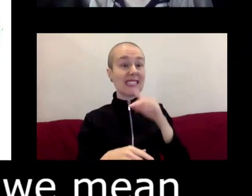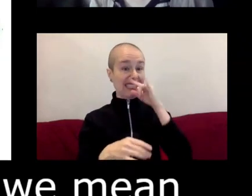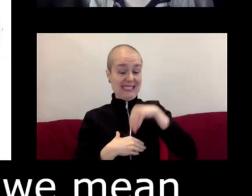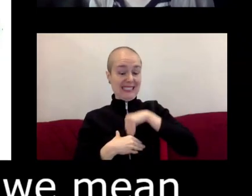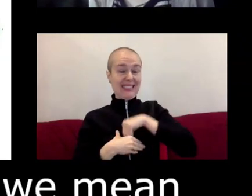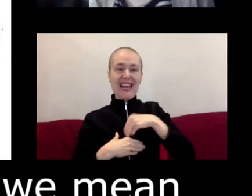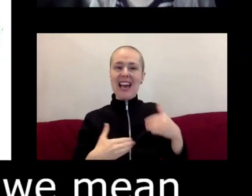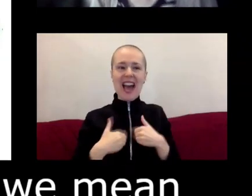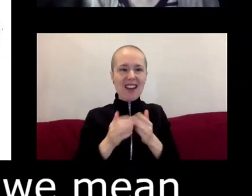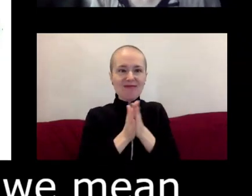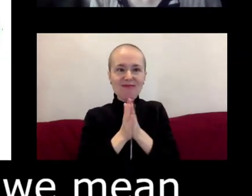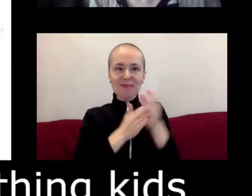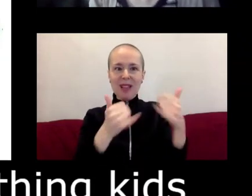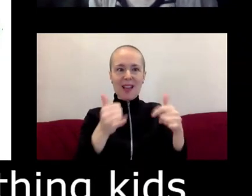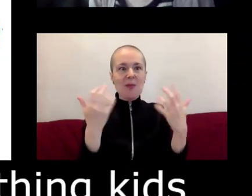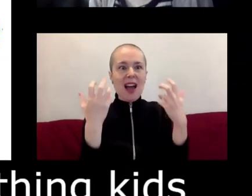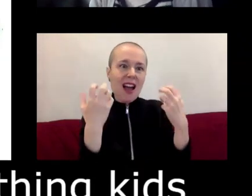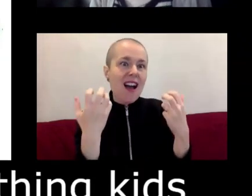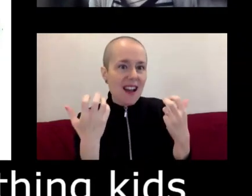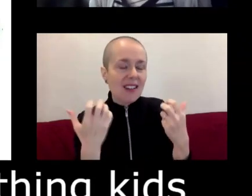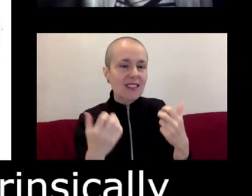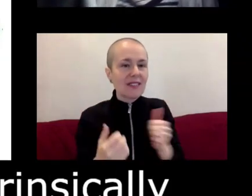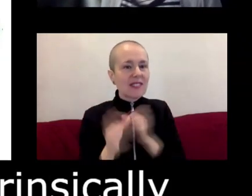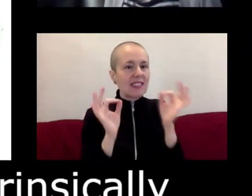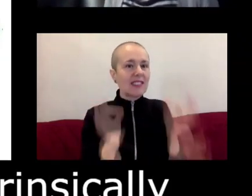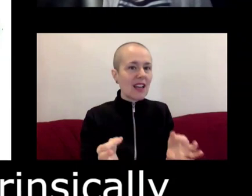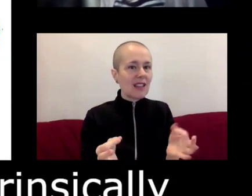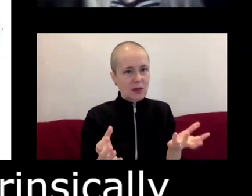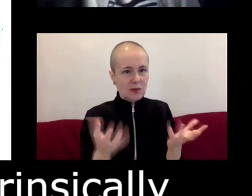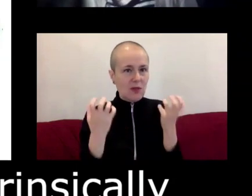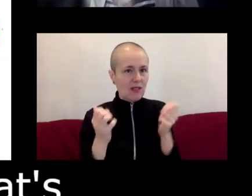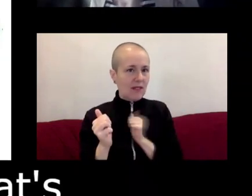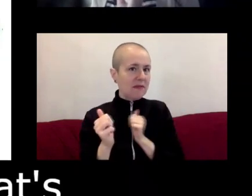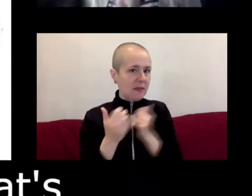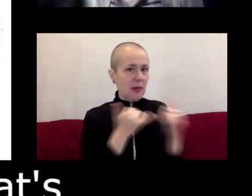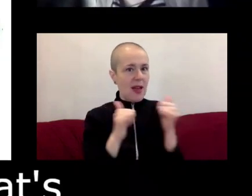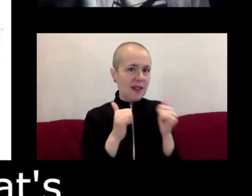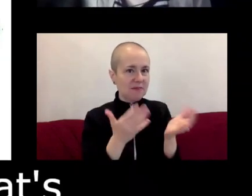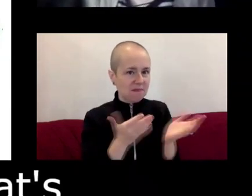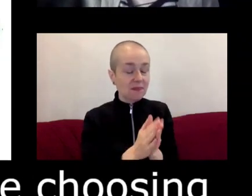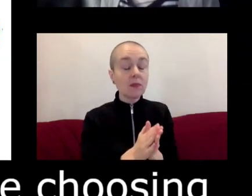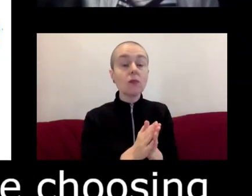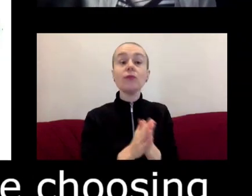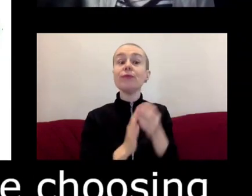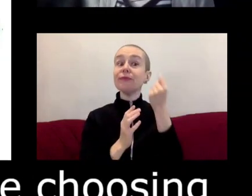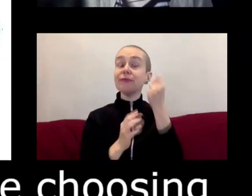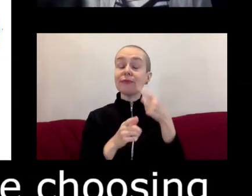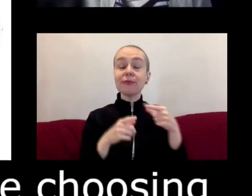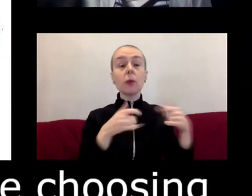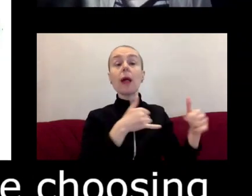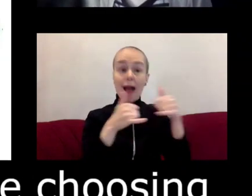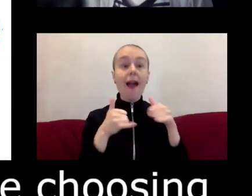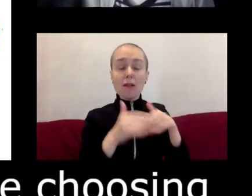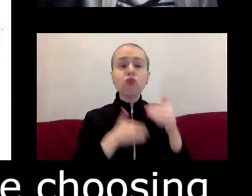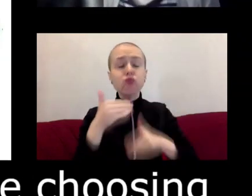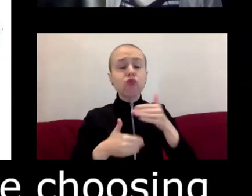intrinsically motivated to do so. That's something that they are choosing freely. Now, while they're playing, they might think